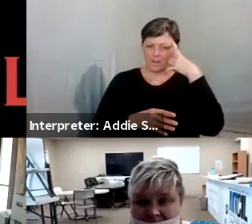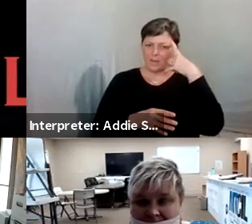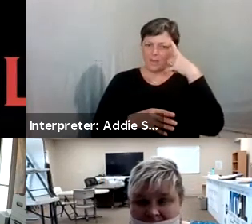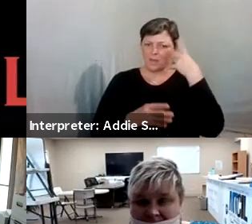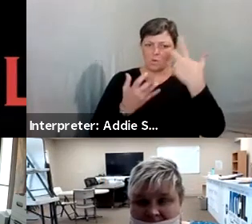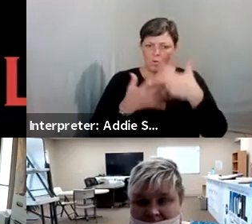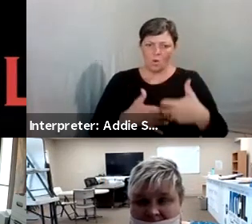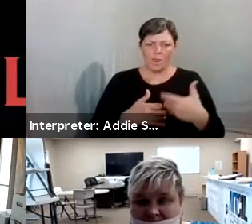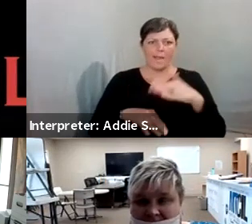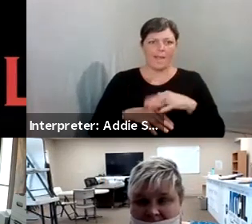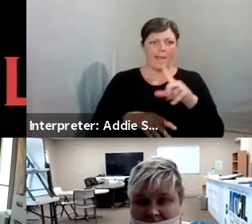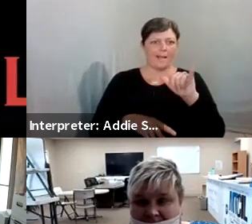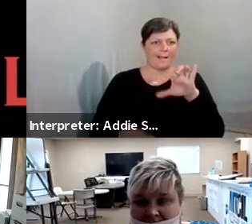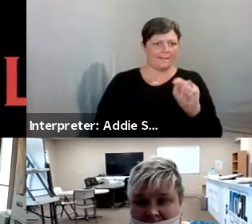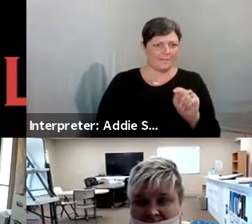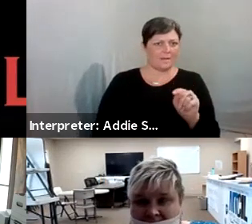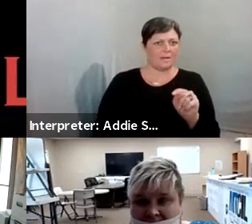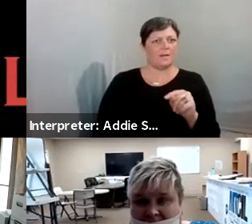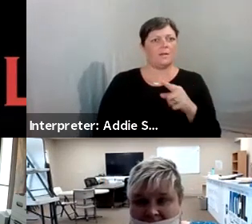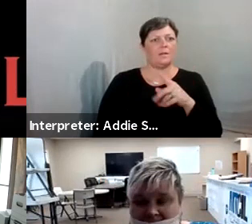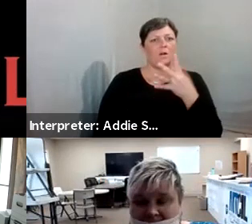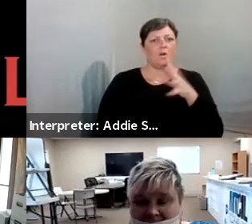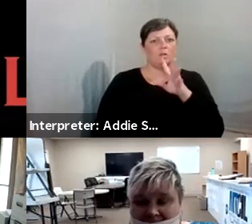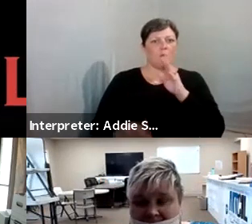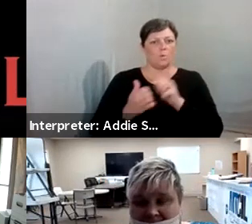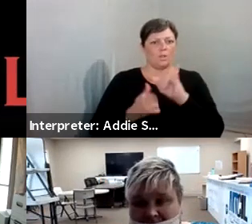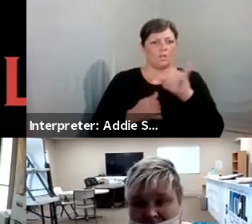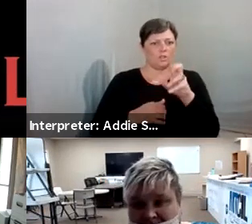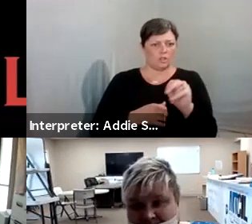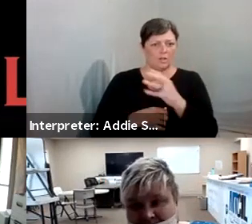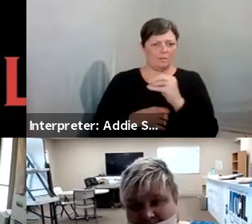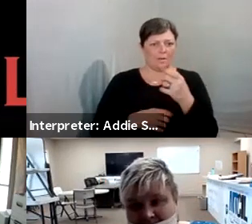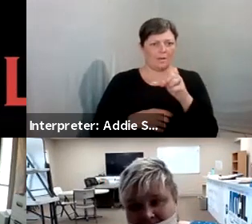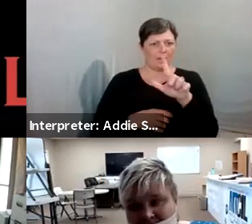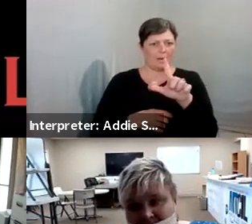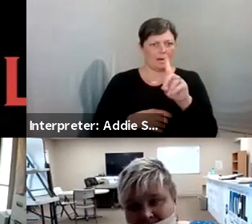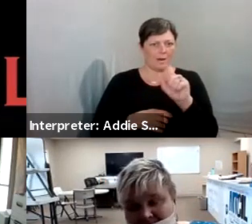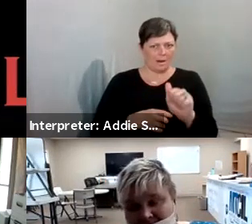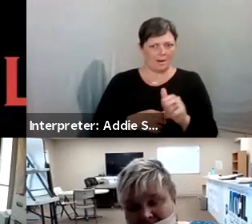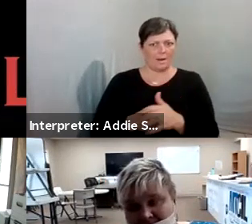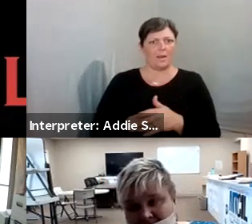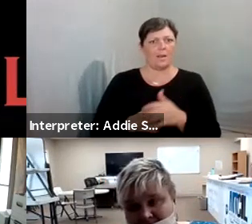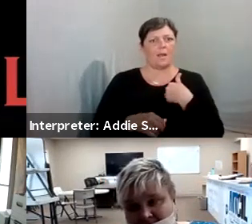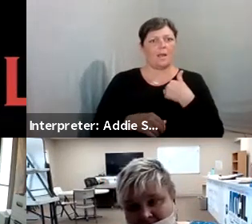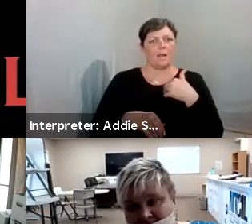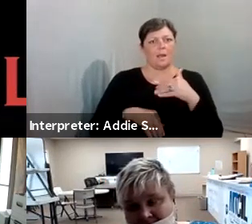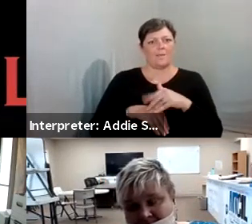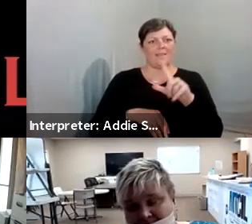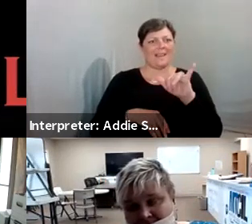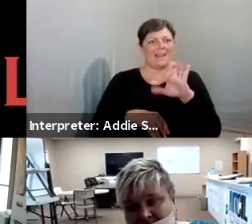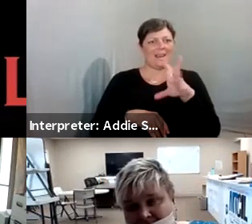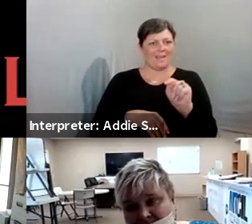already heard from my colleague, Jen Hawkinson in Glendive, Montana. I'm at the LIFT